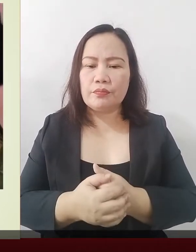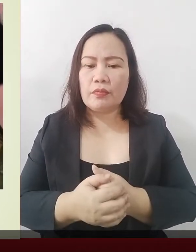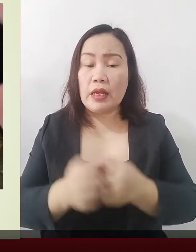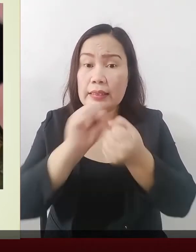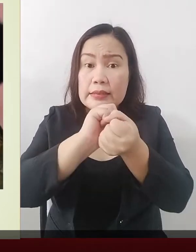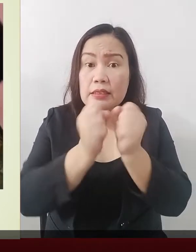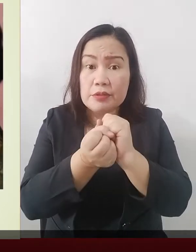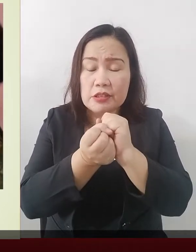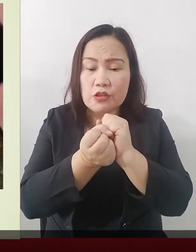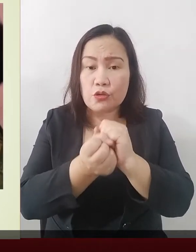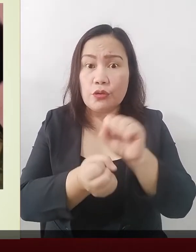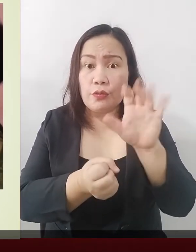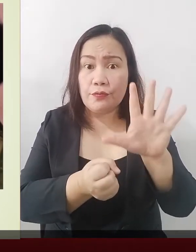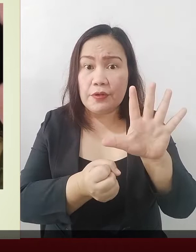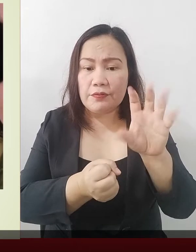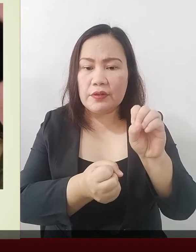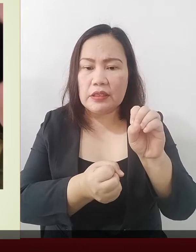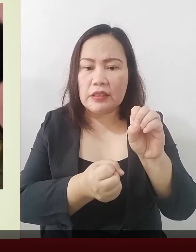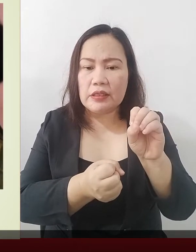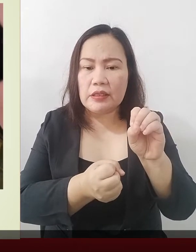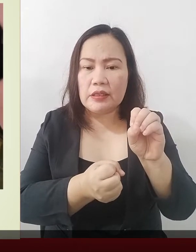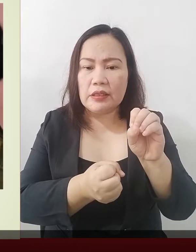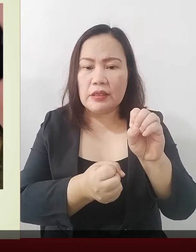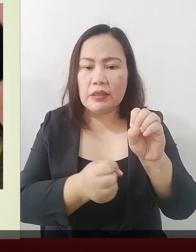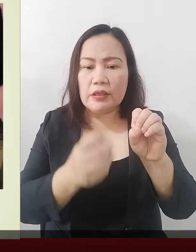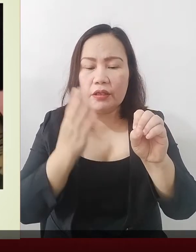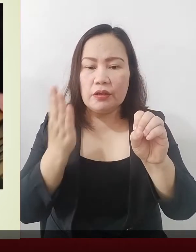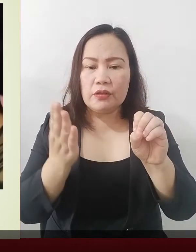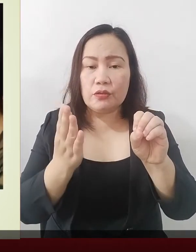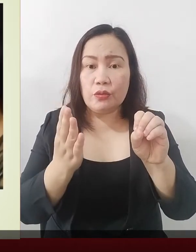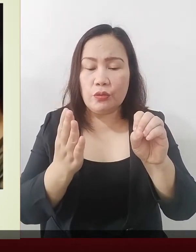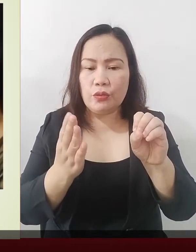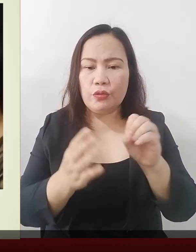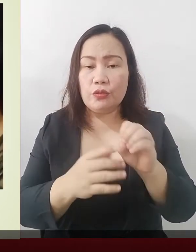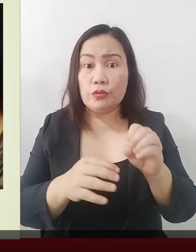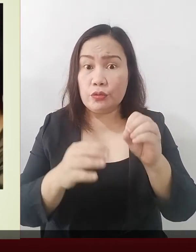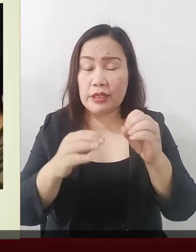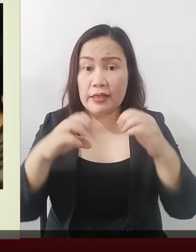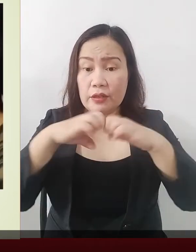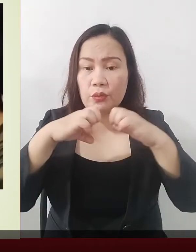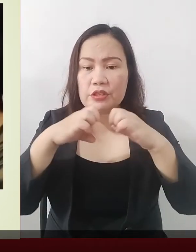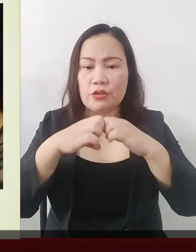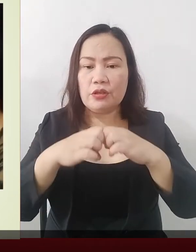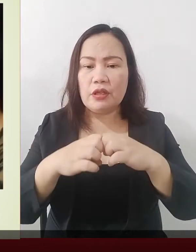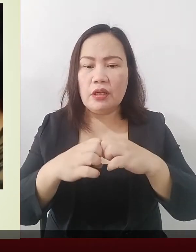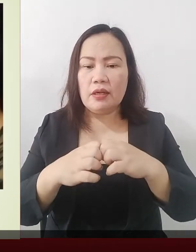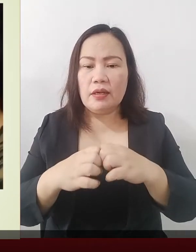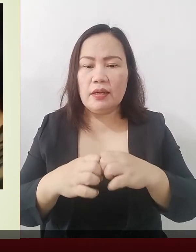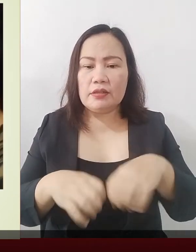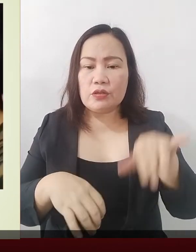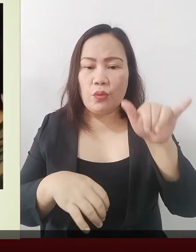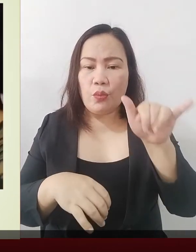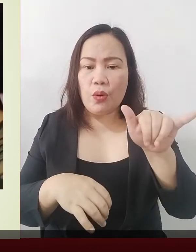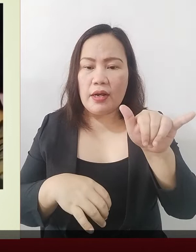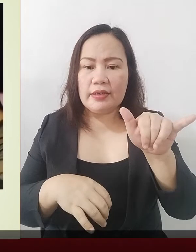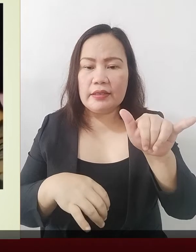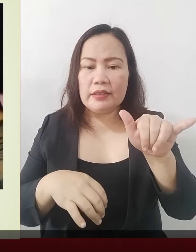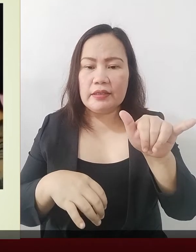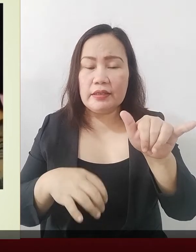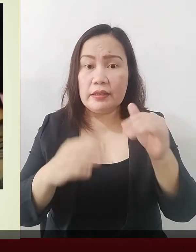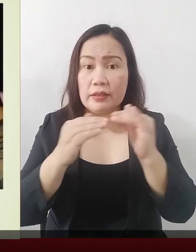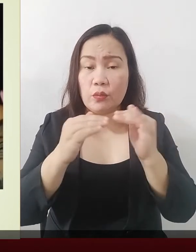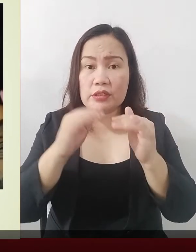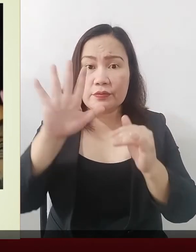to substitute 50 to this equation, so it will become y is equal to 50